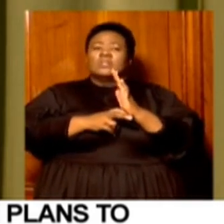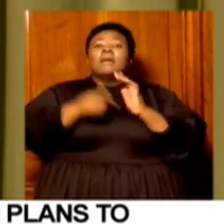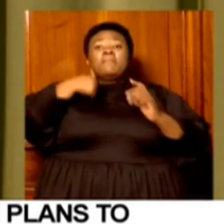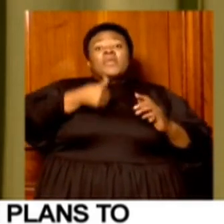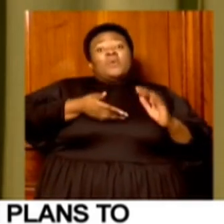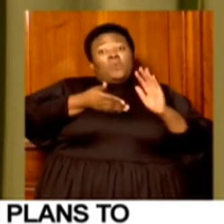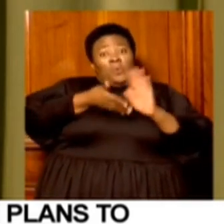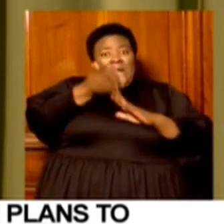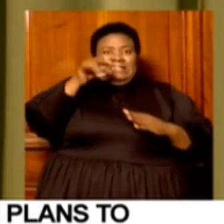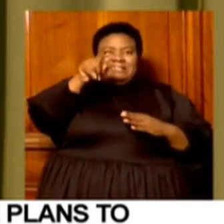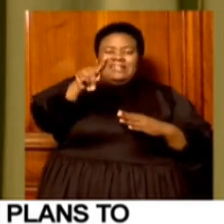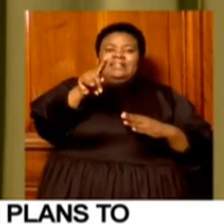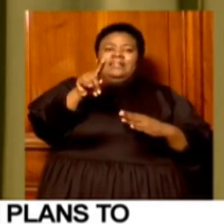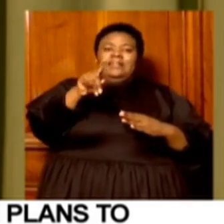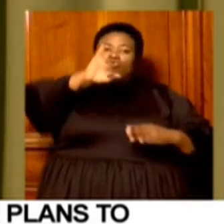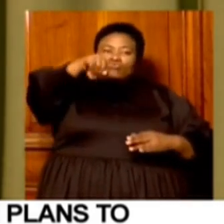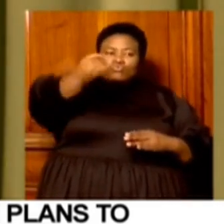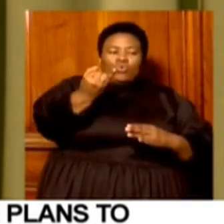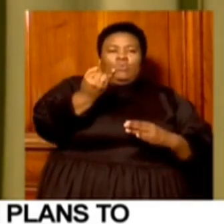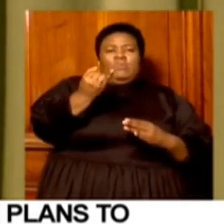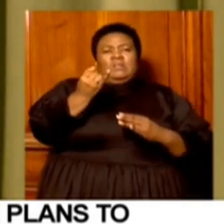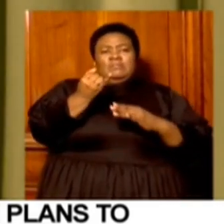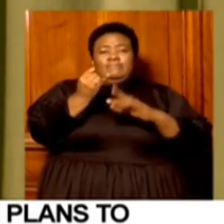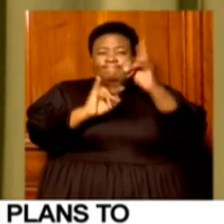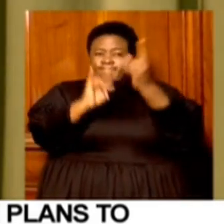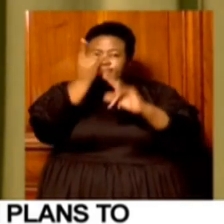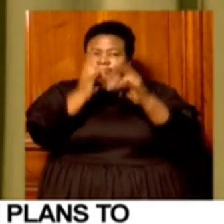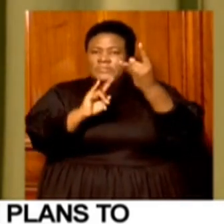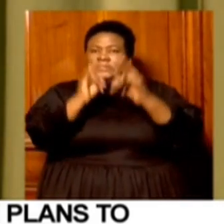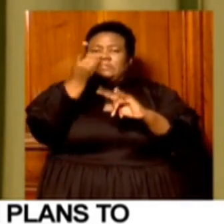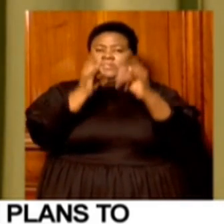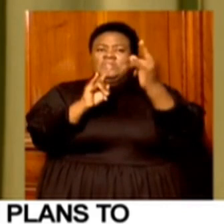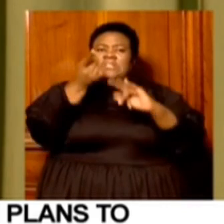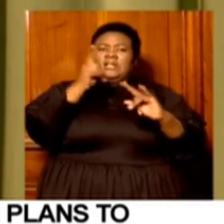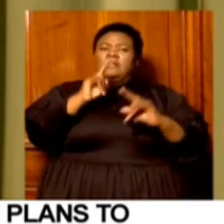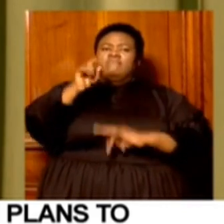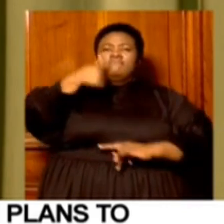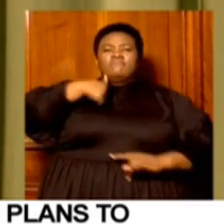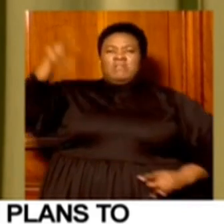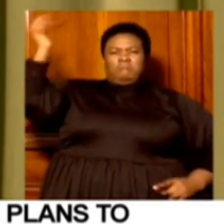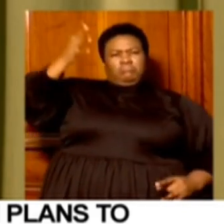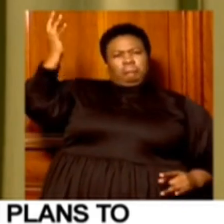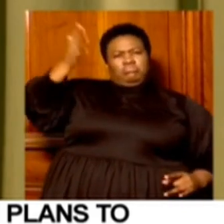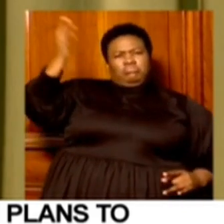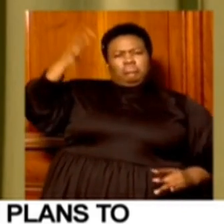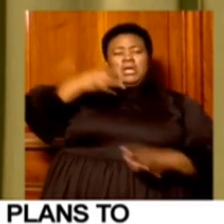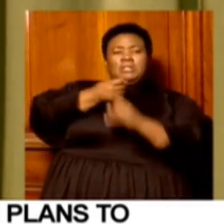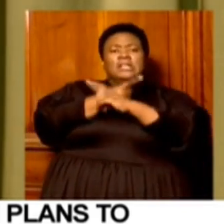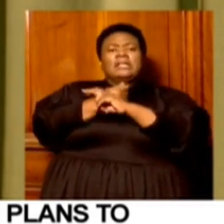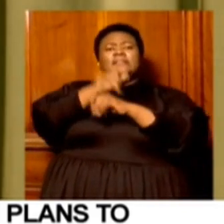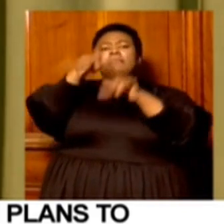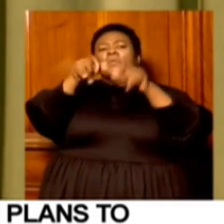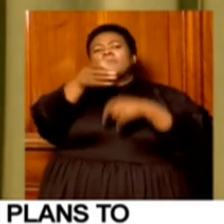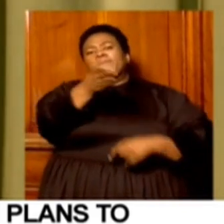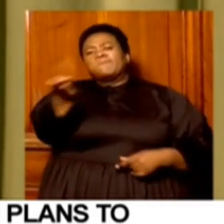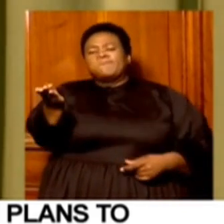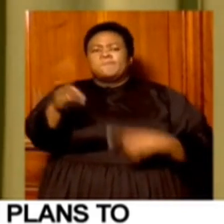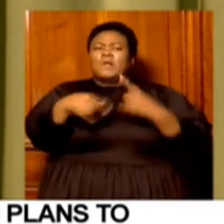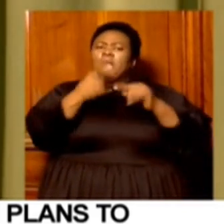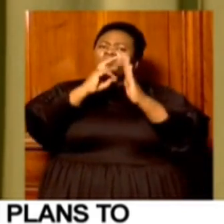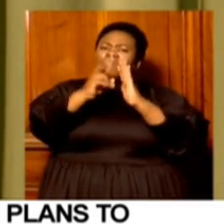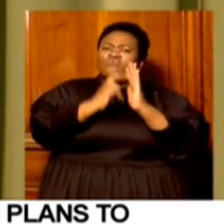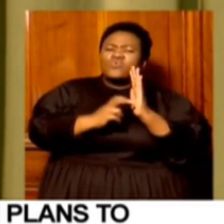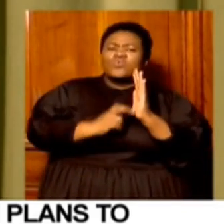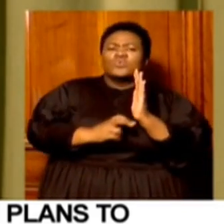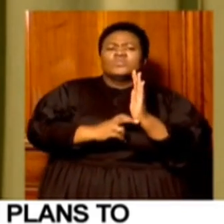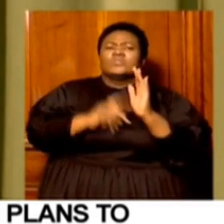downtown and addressed the taxi industry there in terms of the regulations, and I